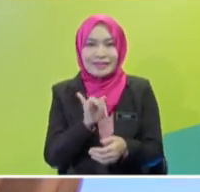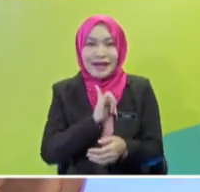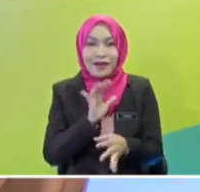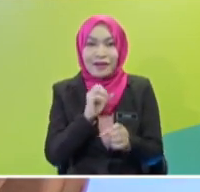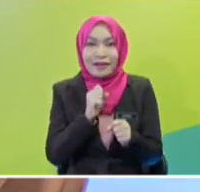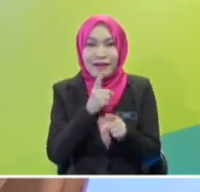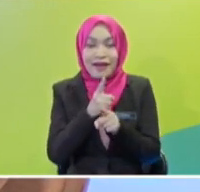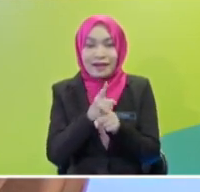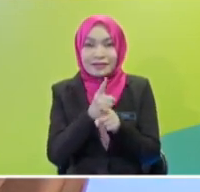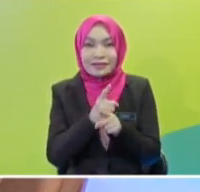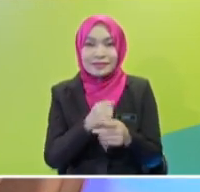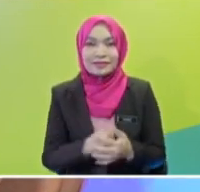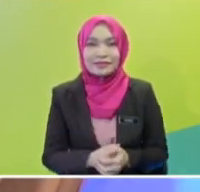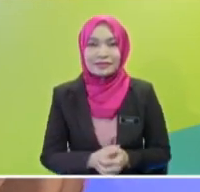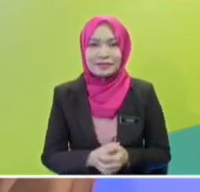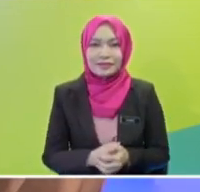now.